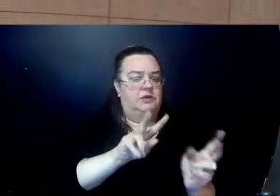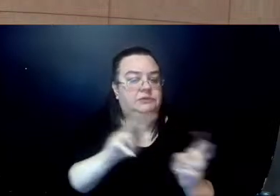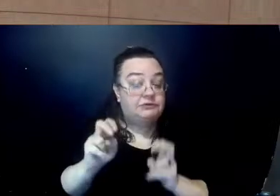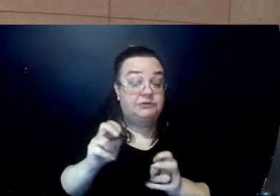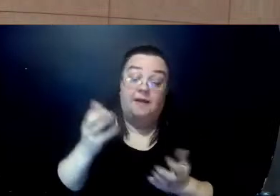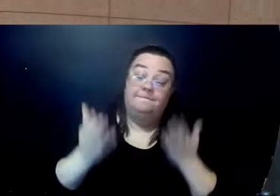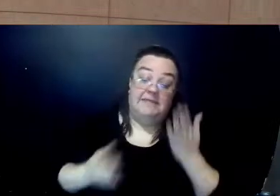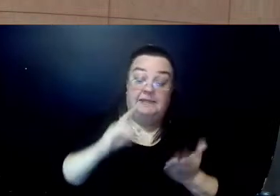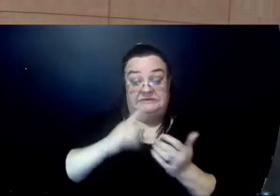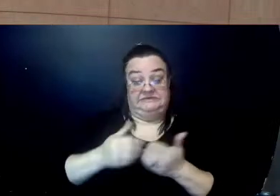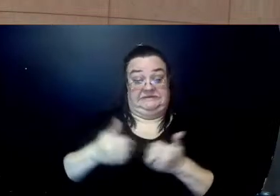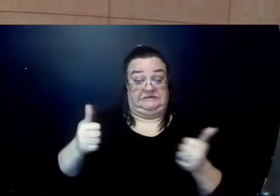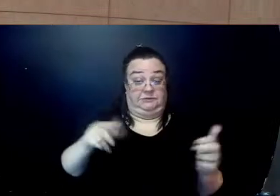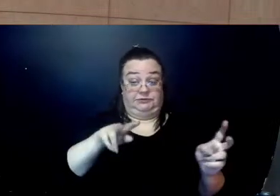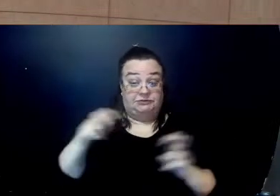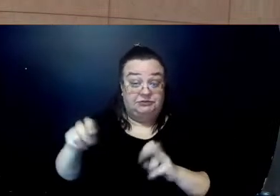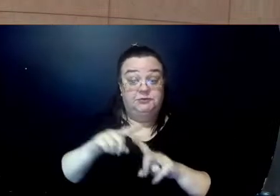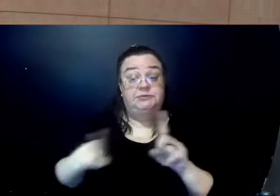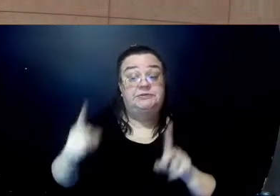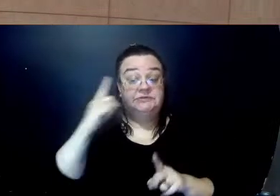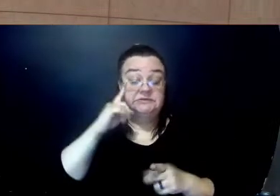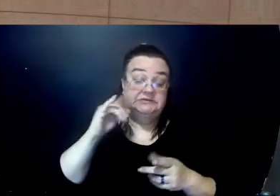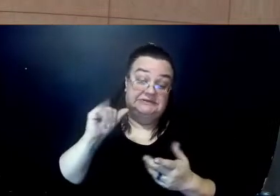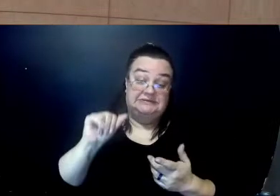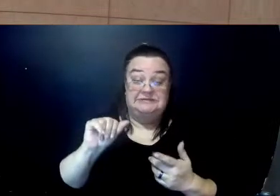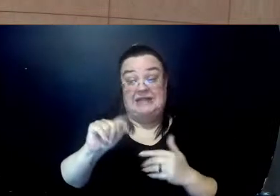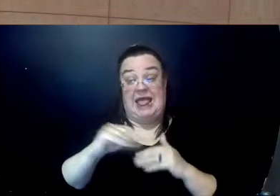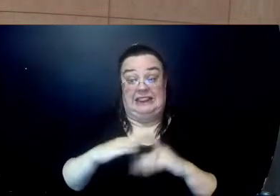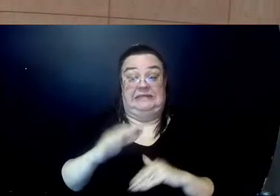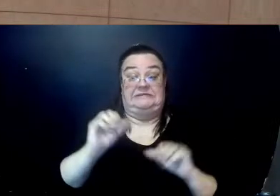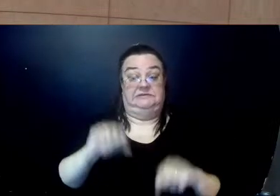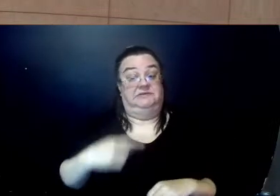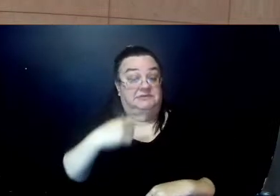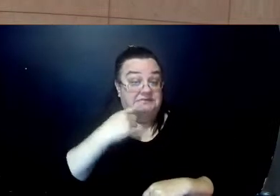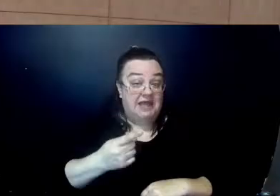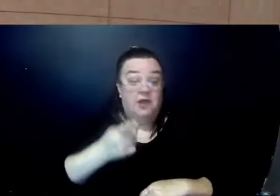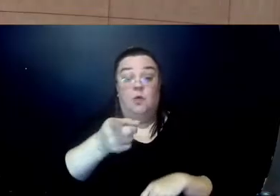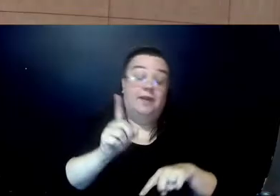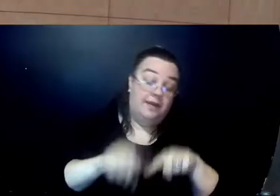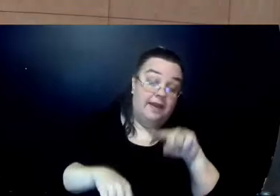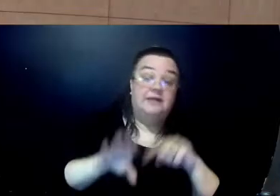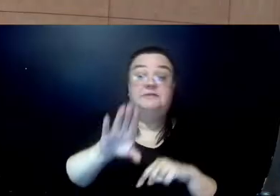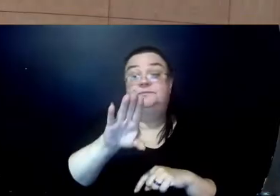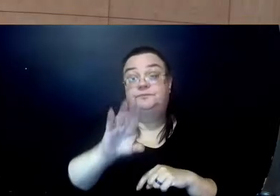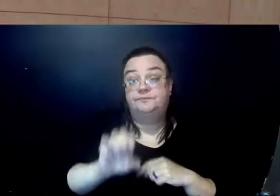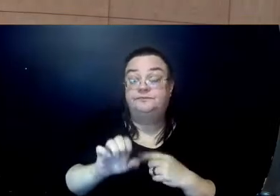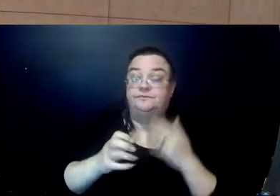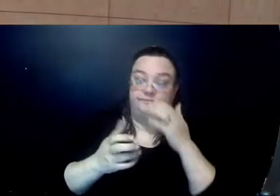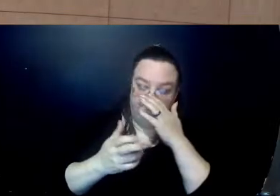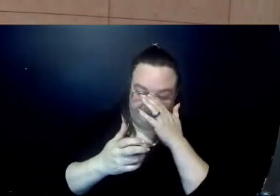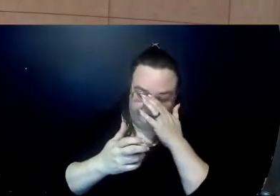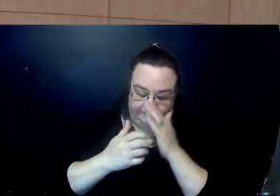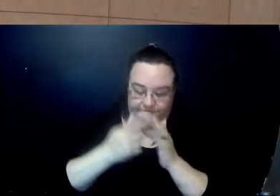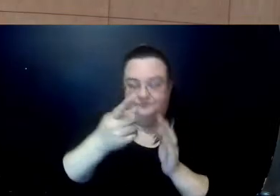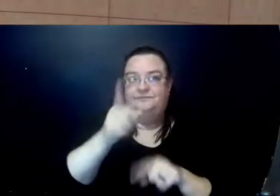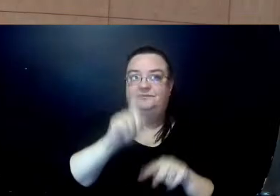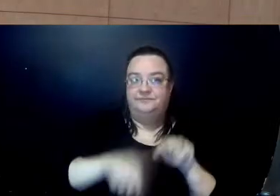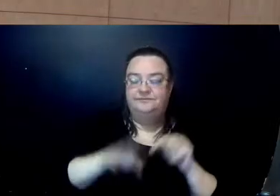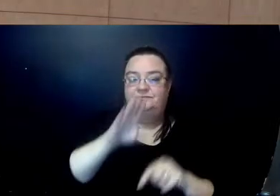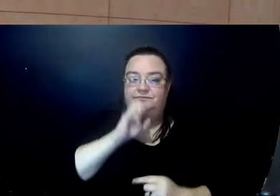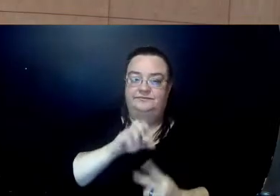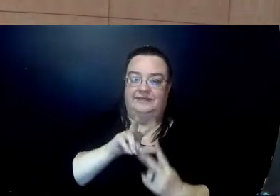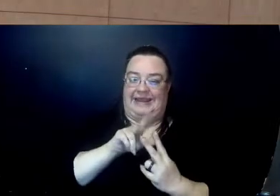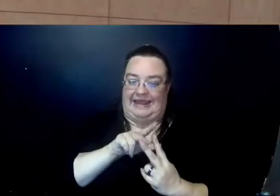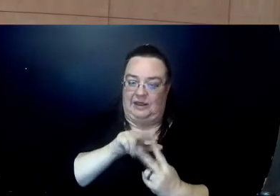be a separate issue, but I think we can, at the very least, say you can't be you can't be either an